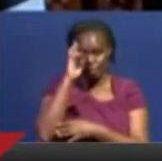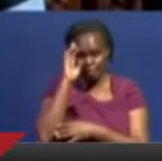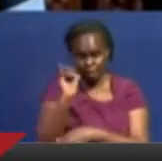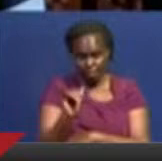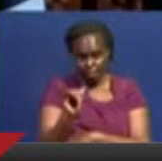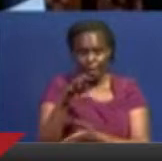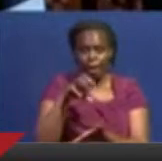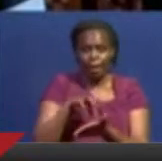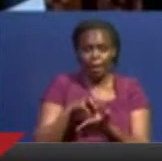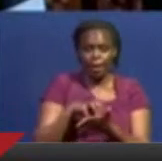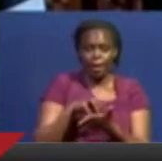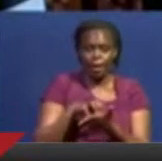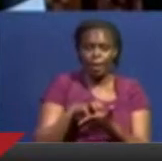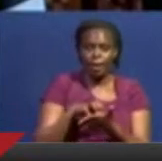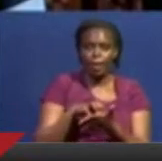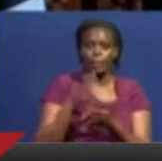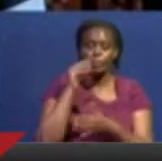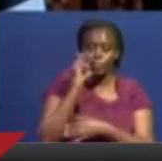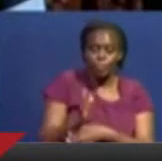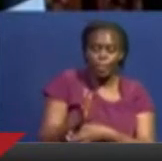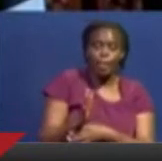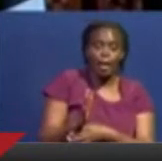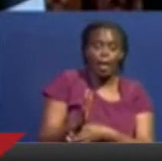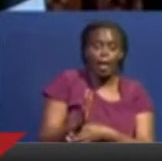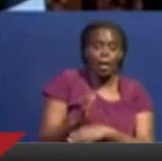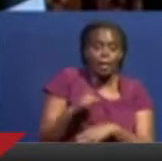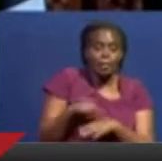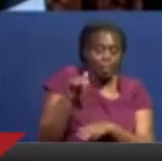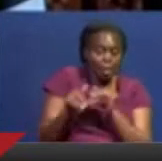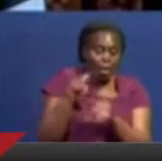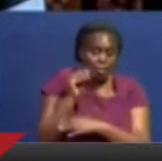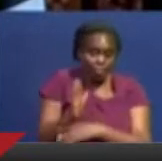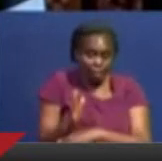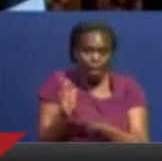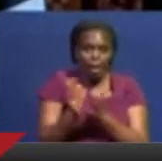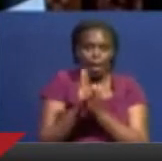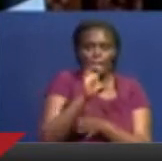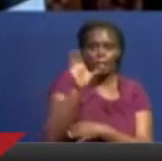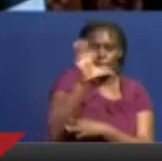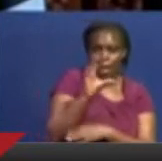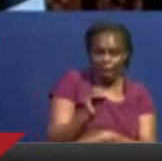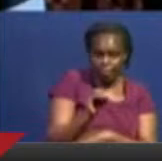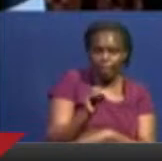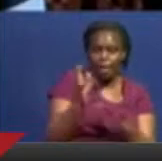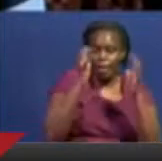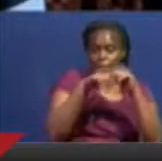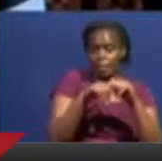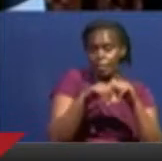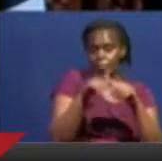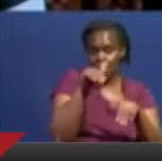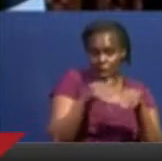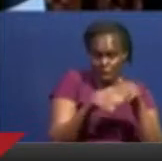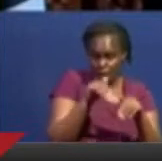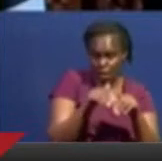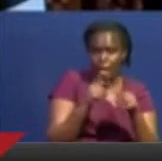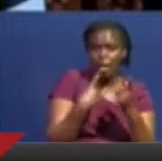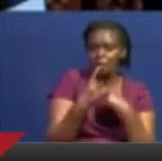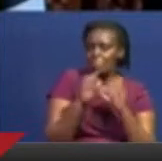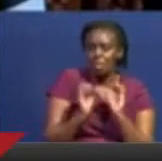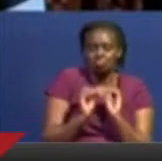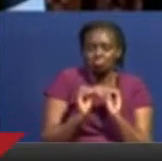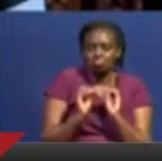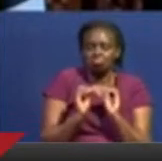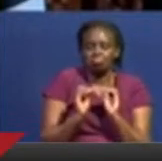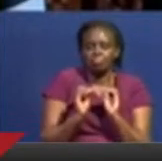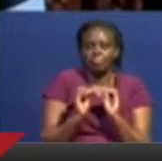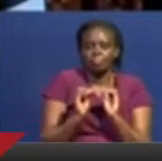that in the case of the election of a Speaker of this House and the members of the East African Legislative Assembly, no debate